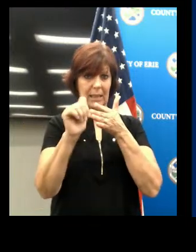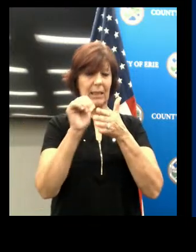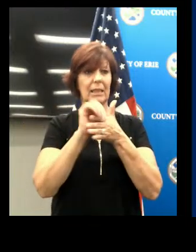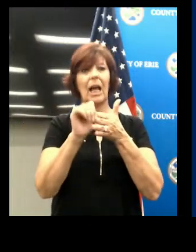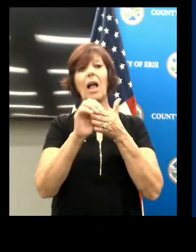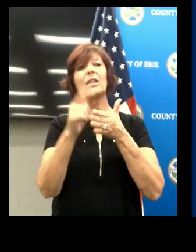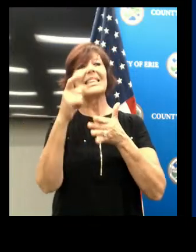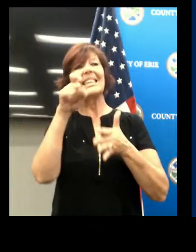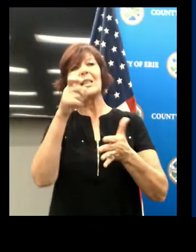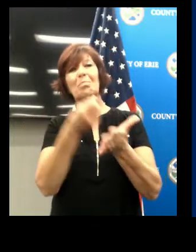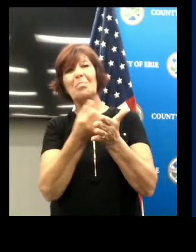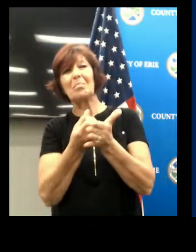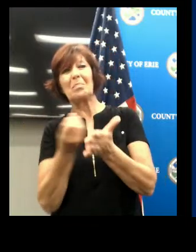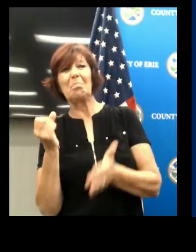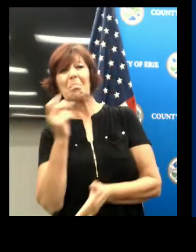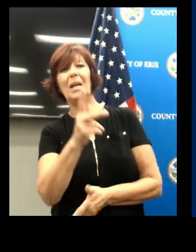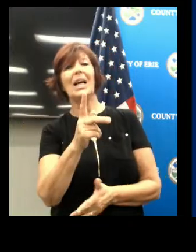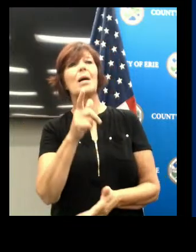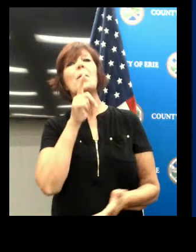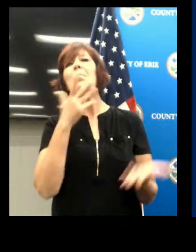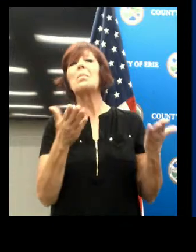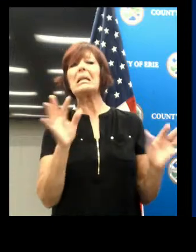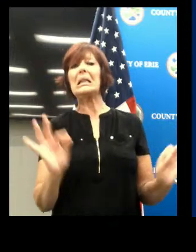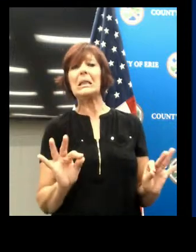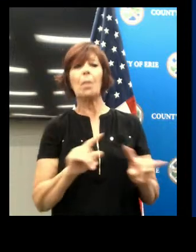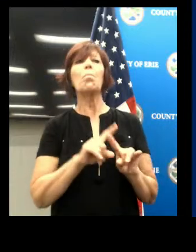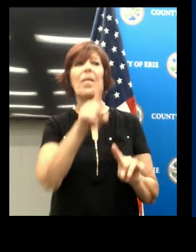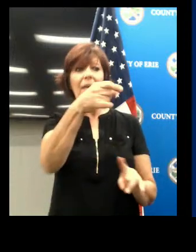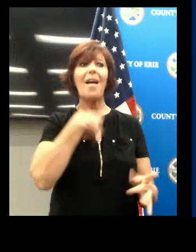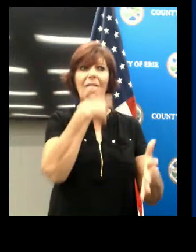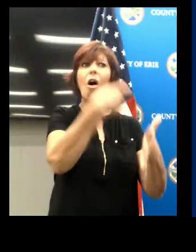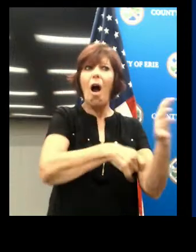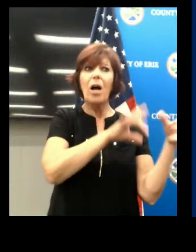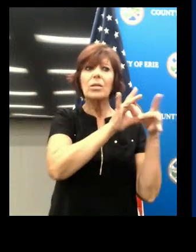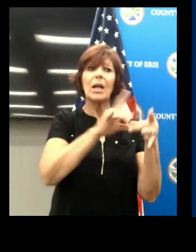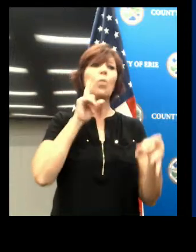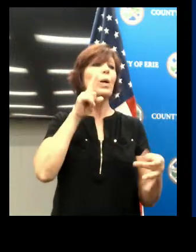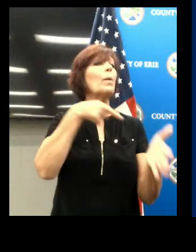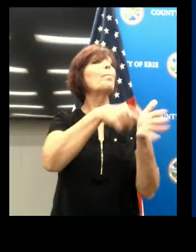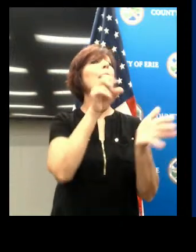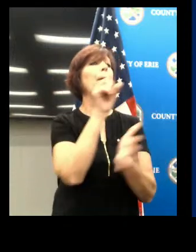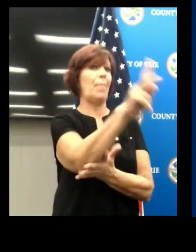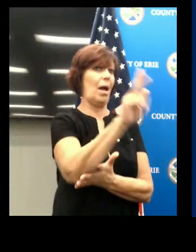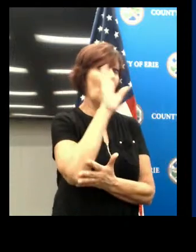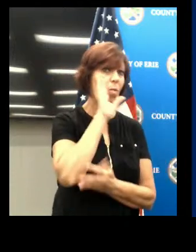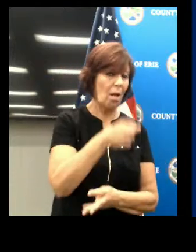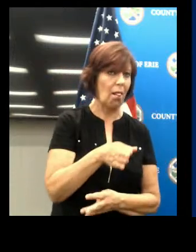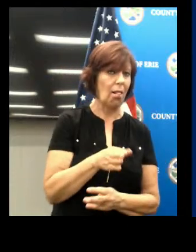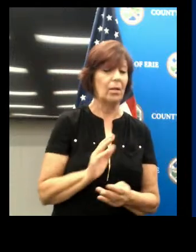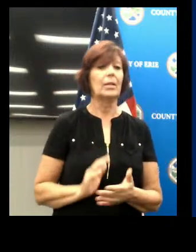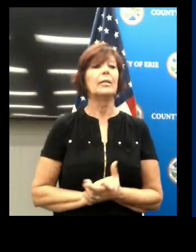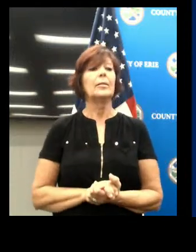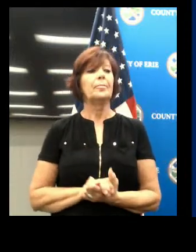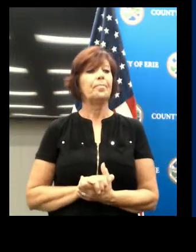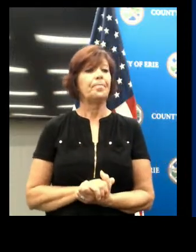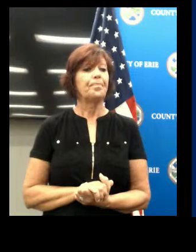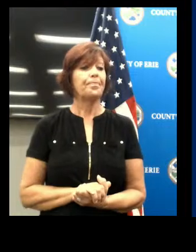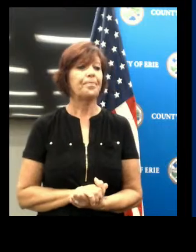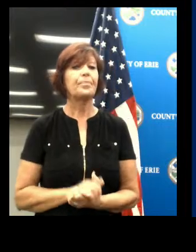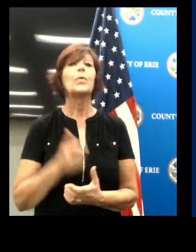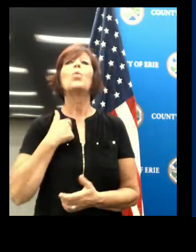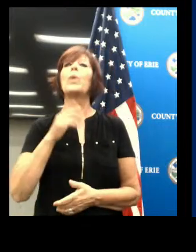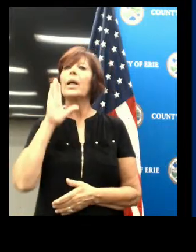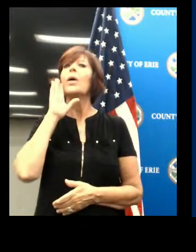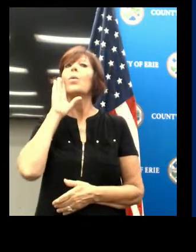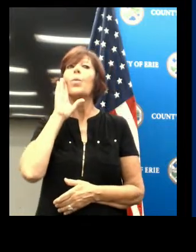from some of these communities may be fairly small, but they do have costs. We can pass on those costs to our local municipal governments, and we